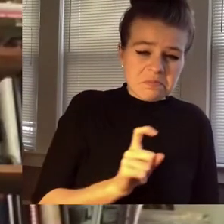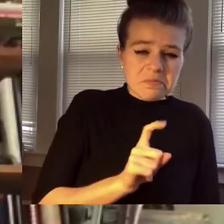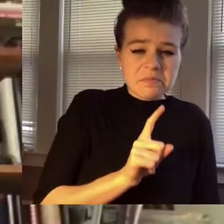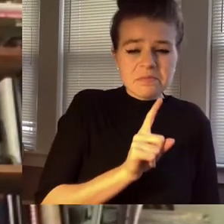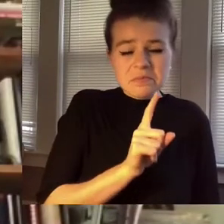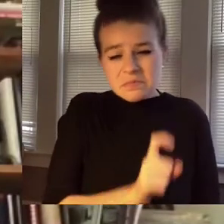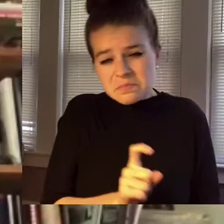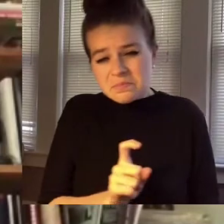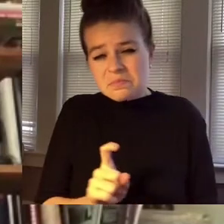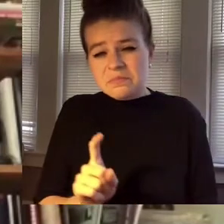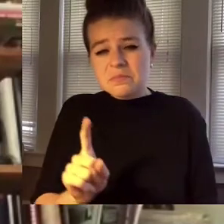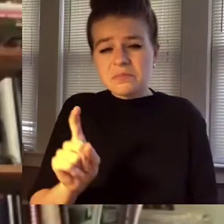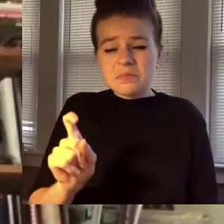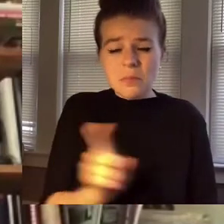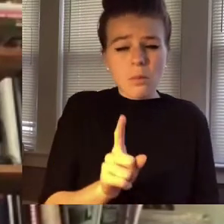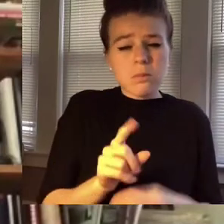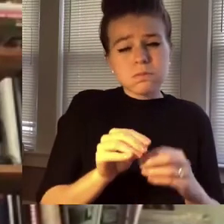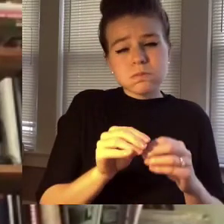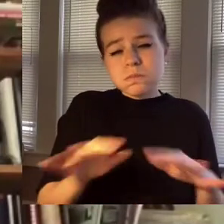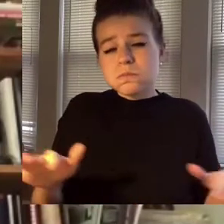the frontier begins.